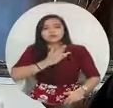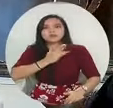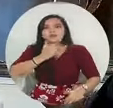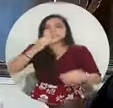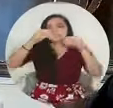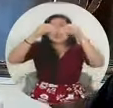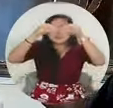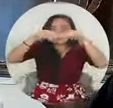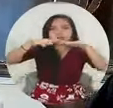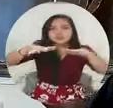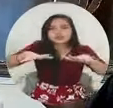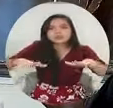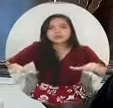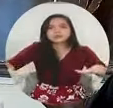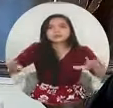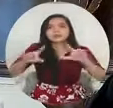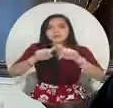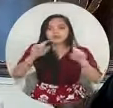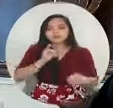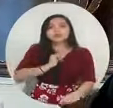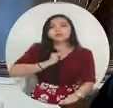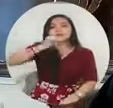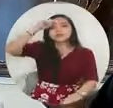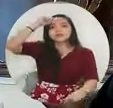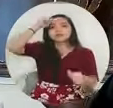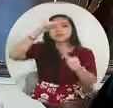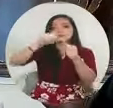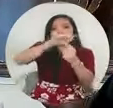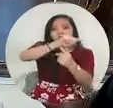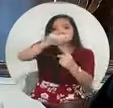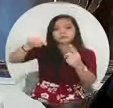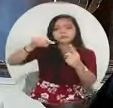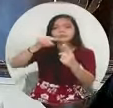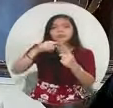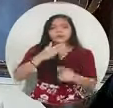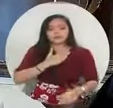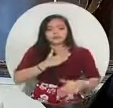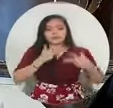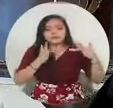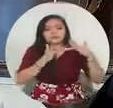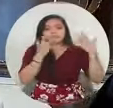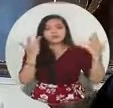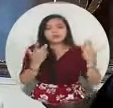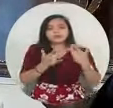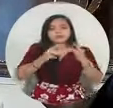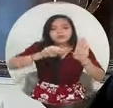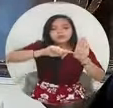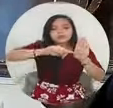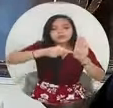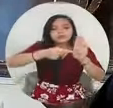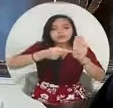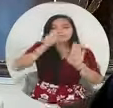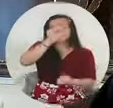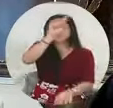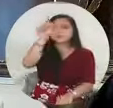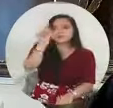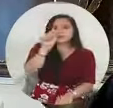of loss, I'll remember when my heart begins